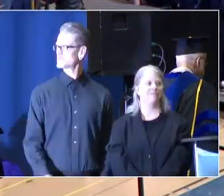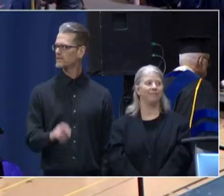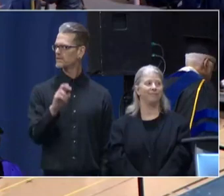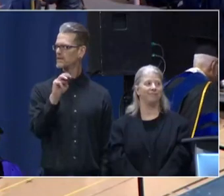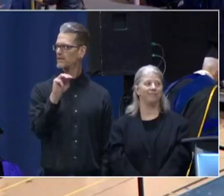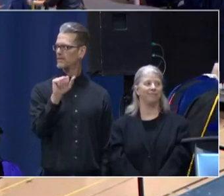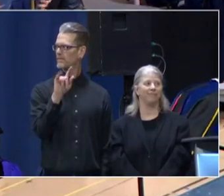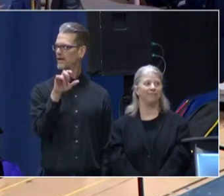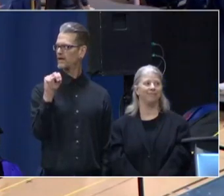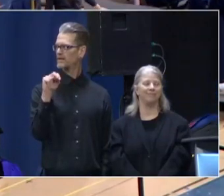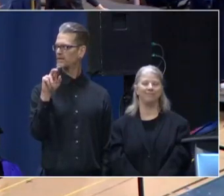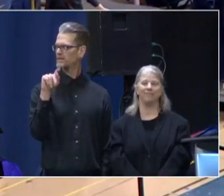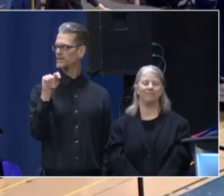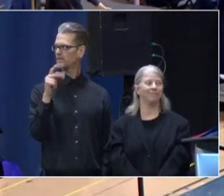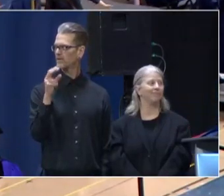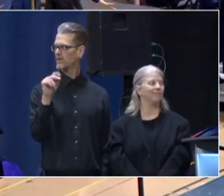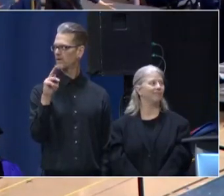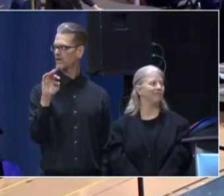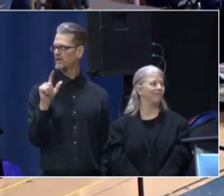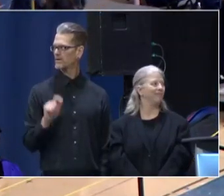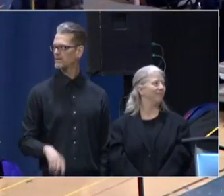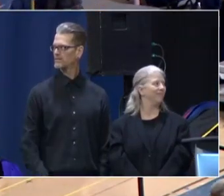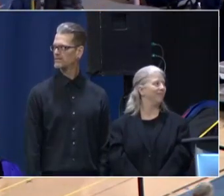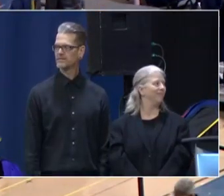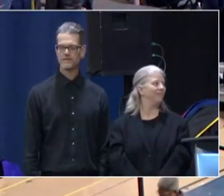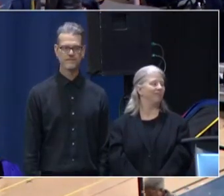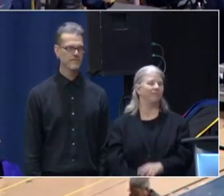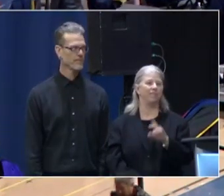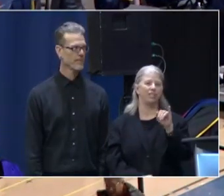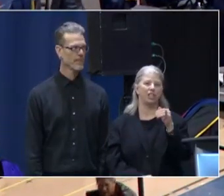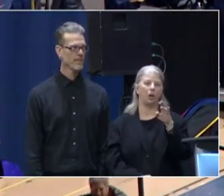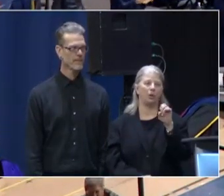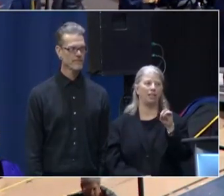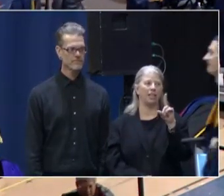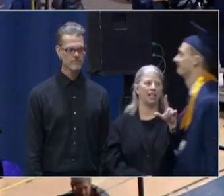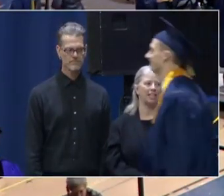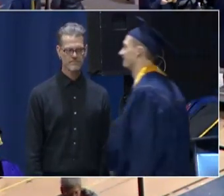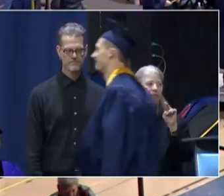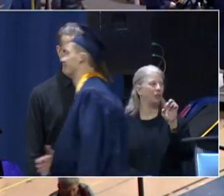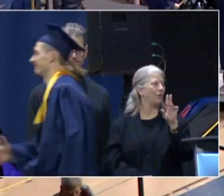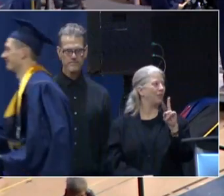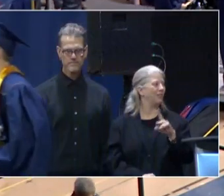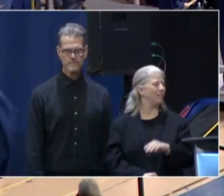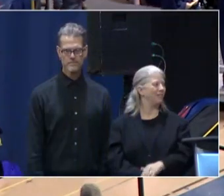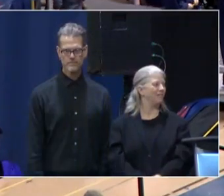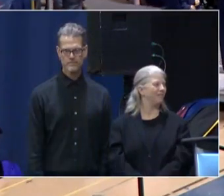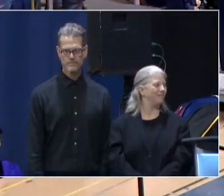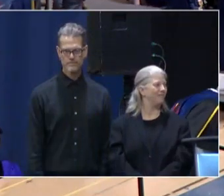Madison Thornton. Jared Leonard.